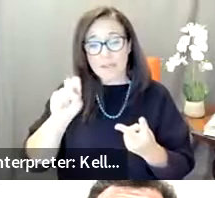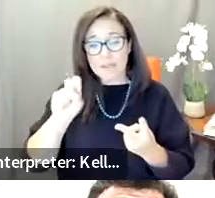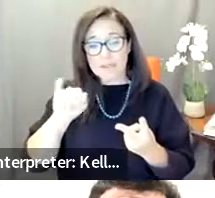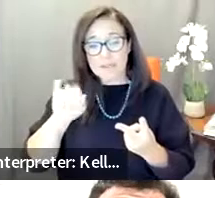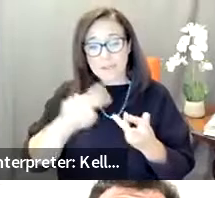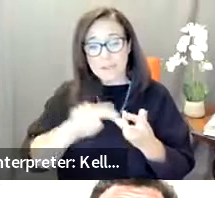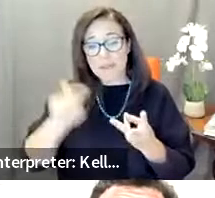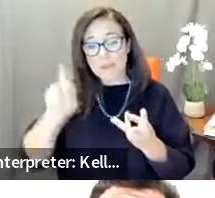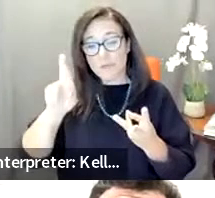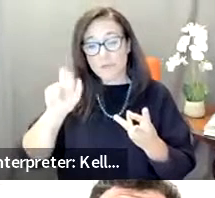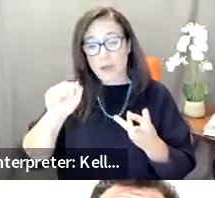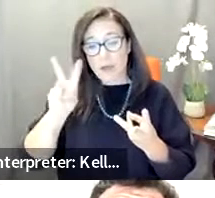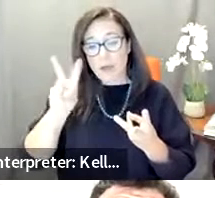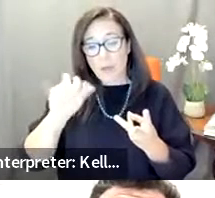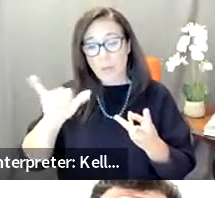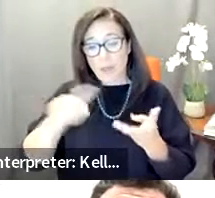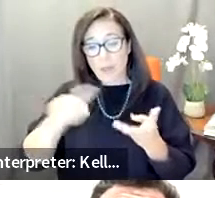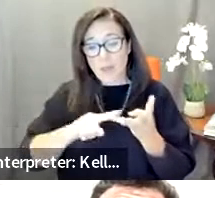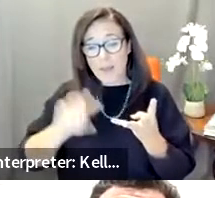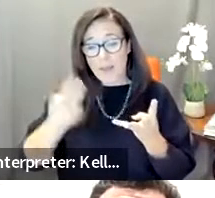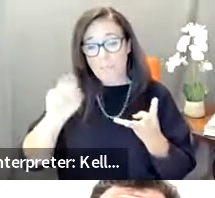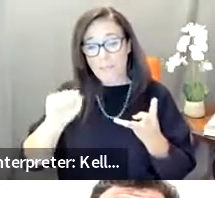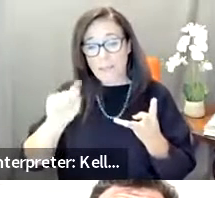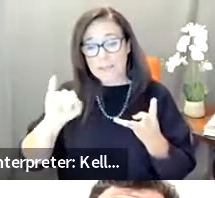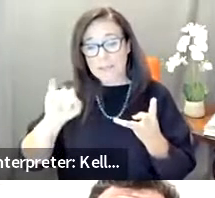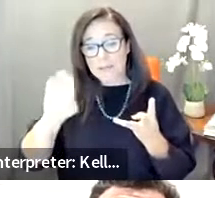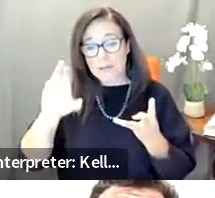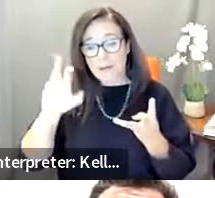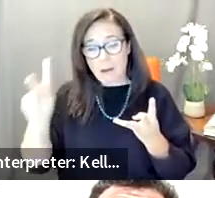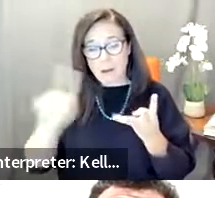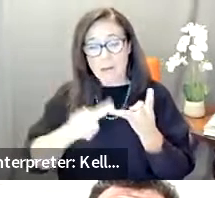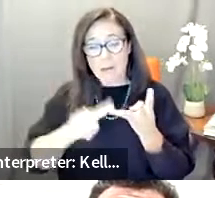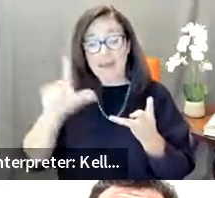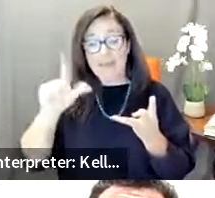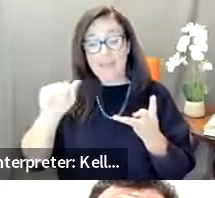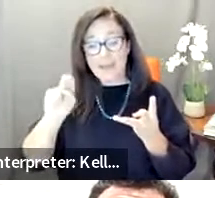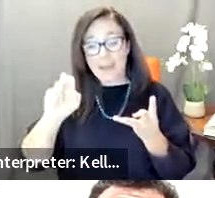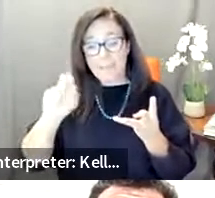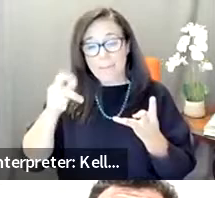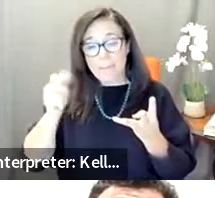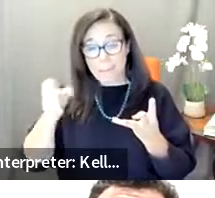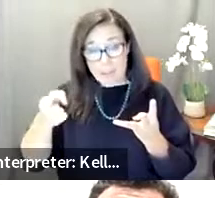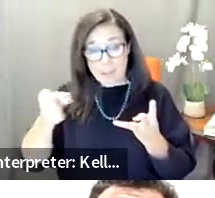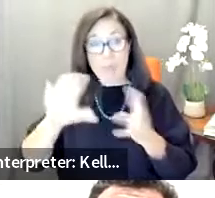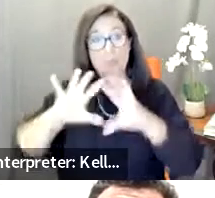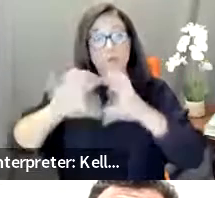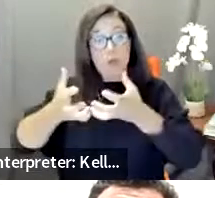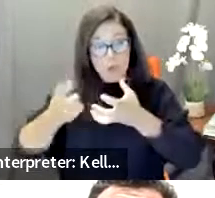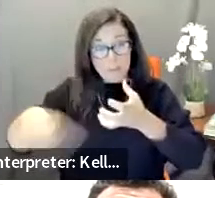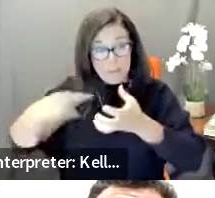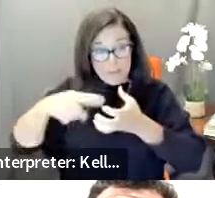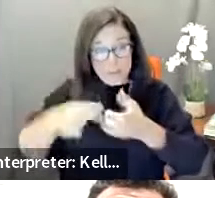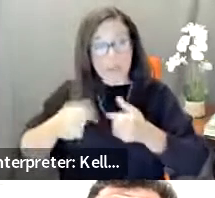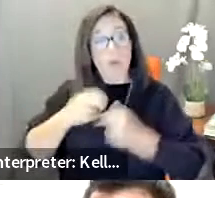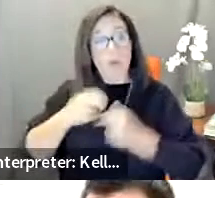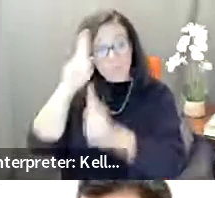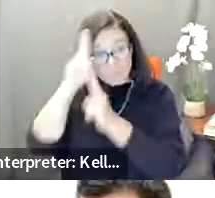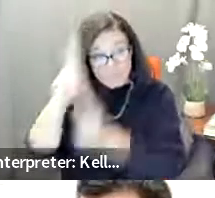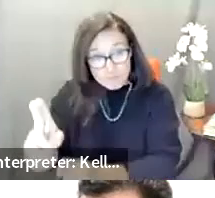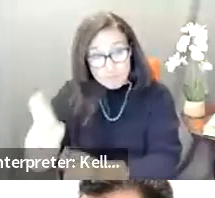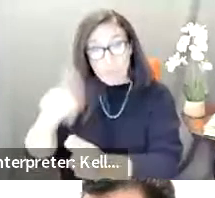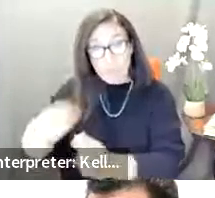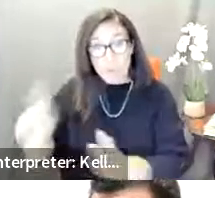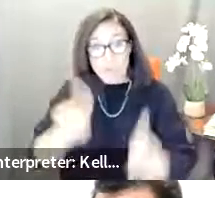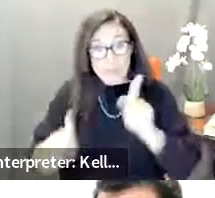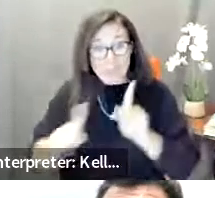and celebrate all of these Indigenous communities, their elders past and present, as well as future generations. I also want to take this